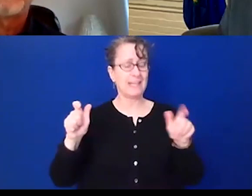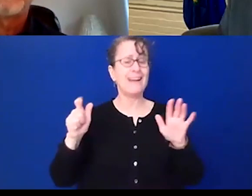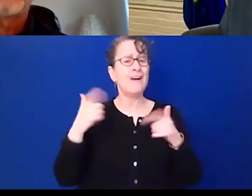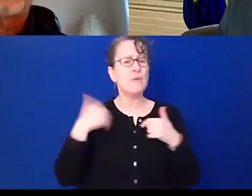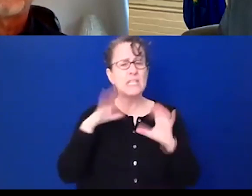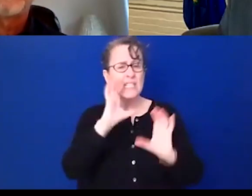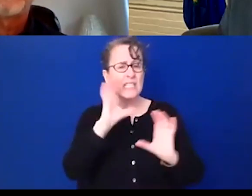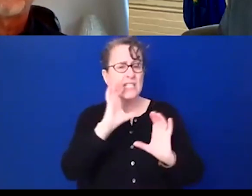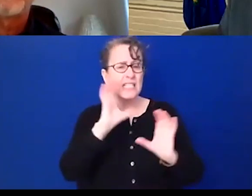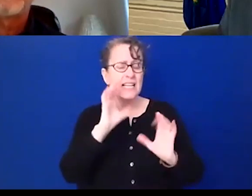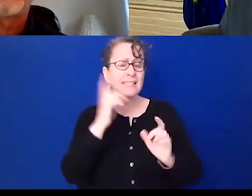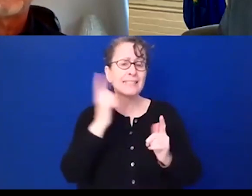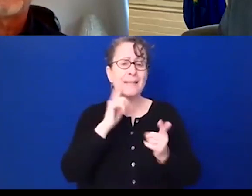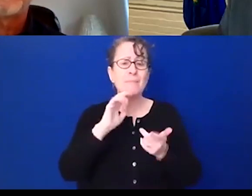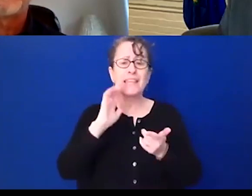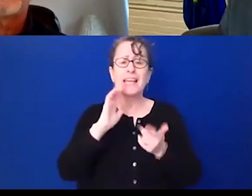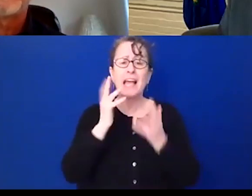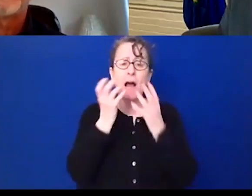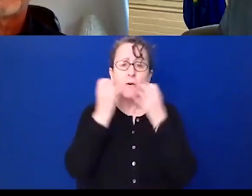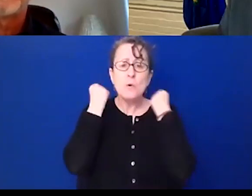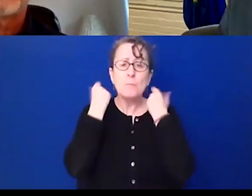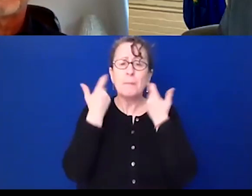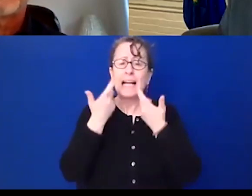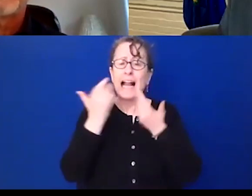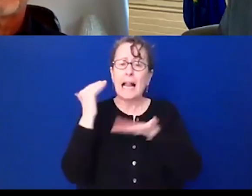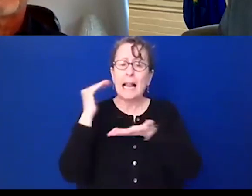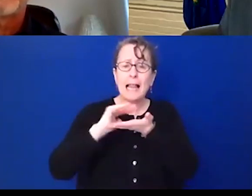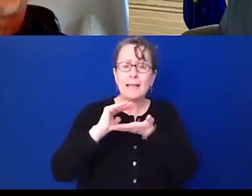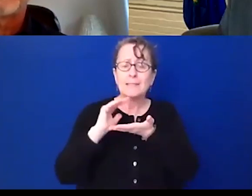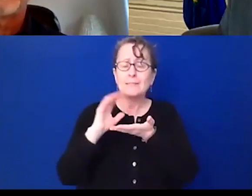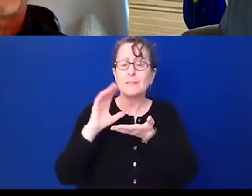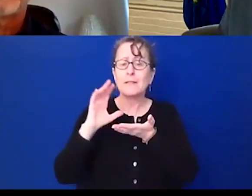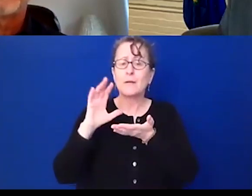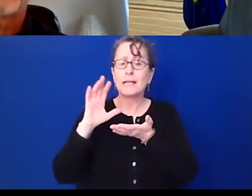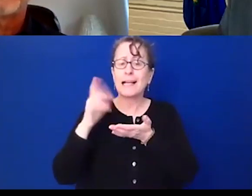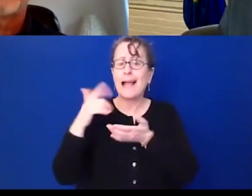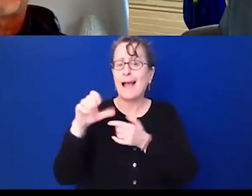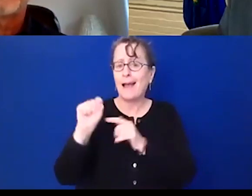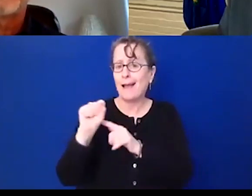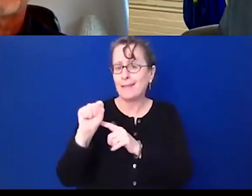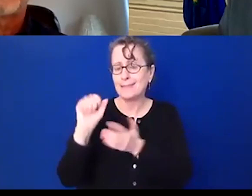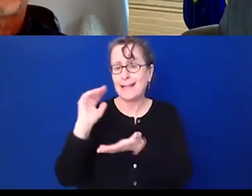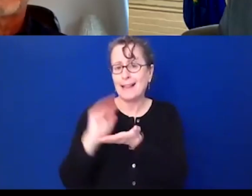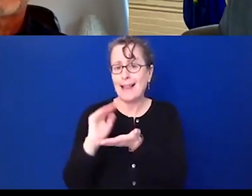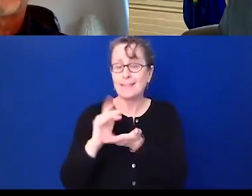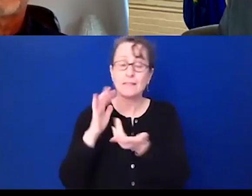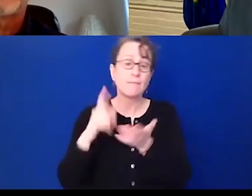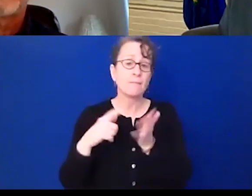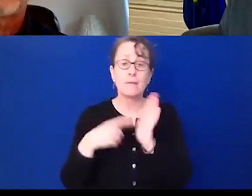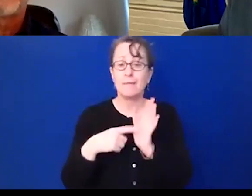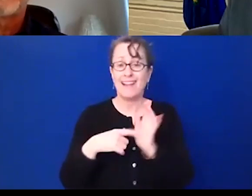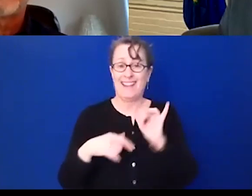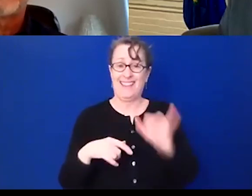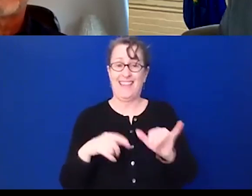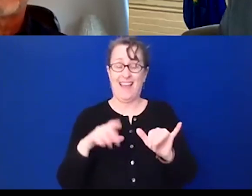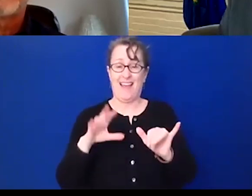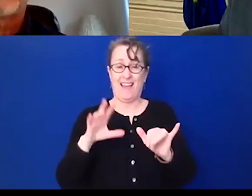alternatives. That pickup is the pickup I drive. It's